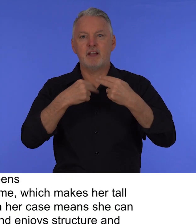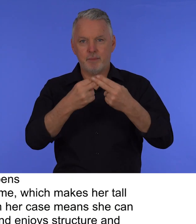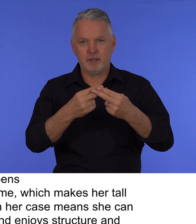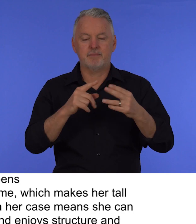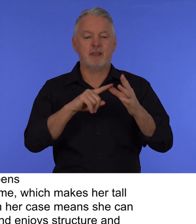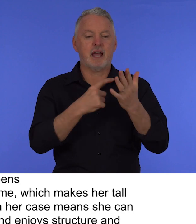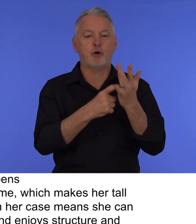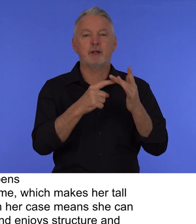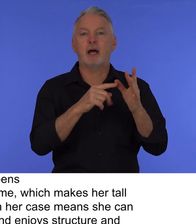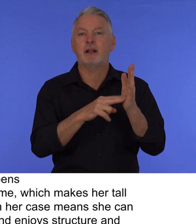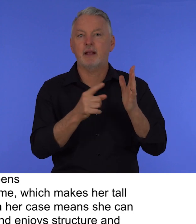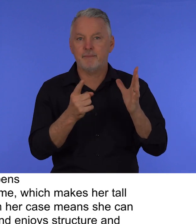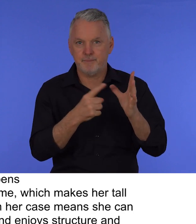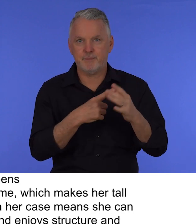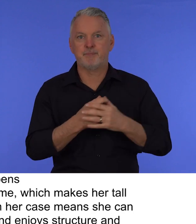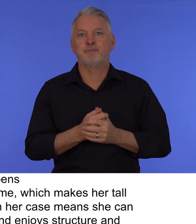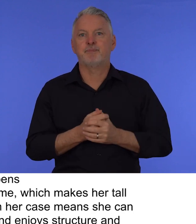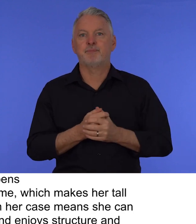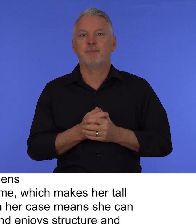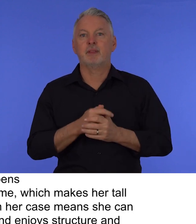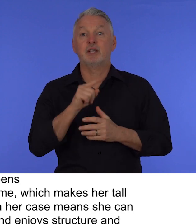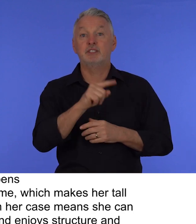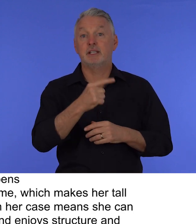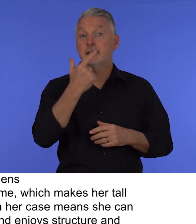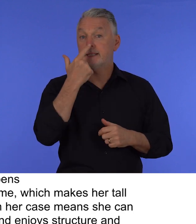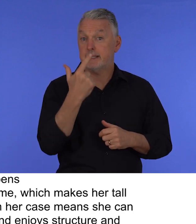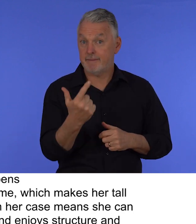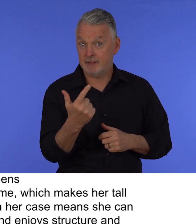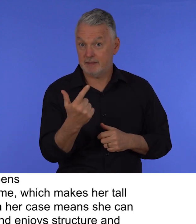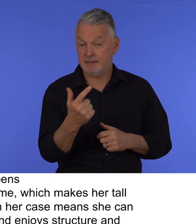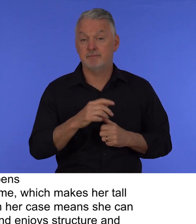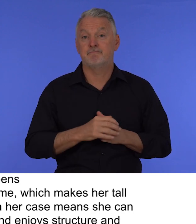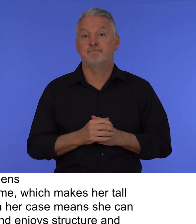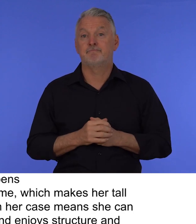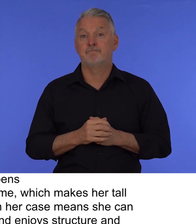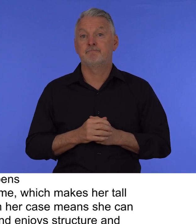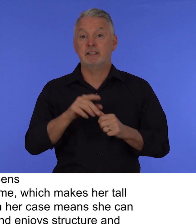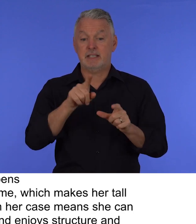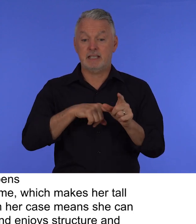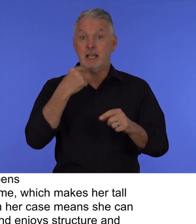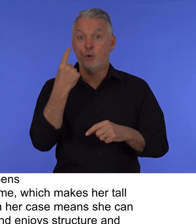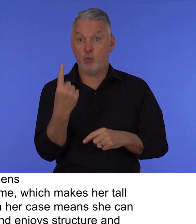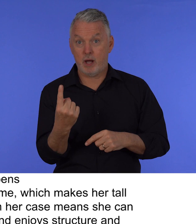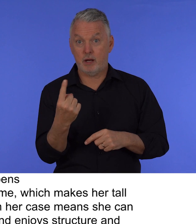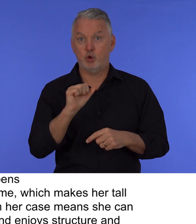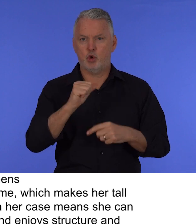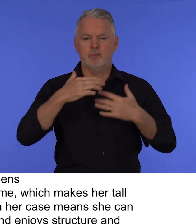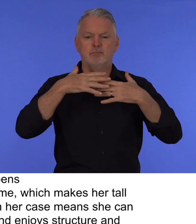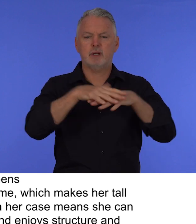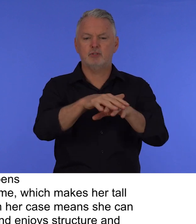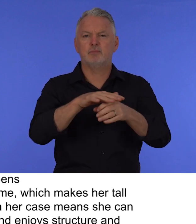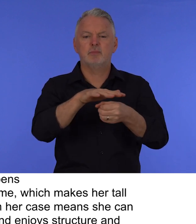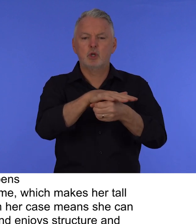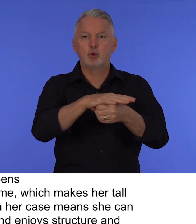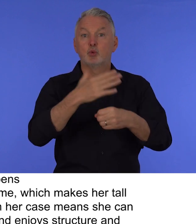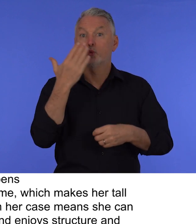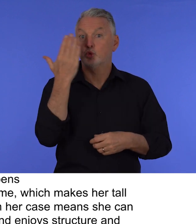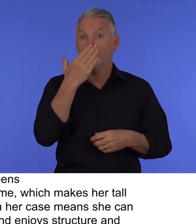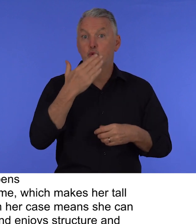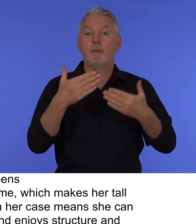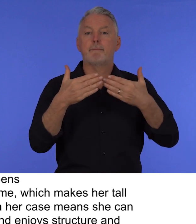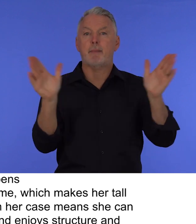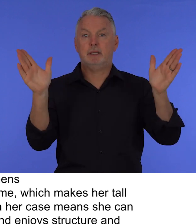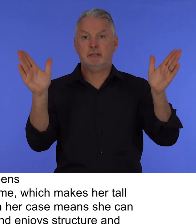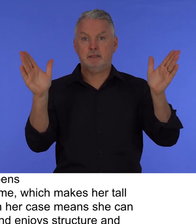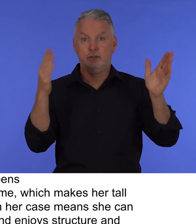background on my family. And Ariana. So she's currently 7 years old, and she's